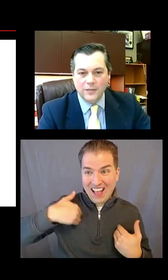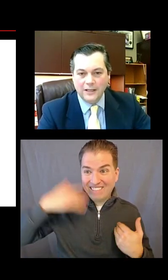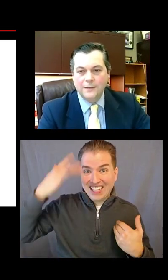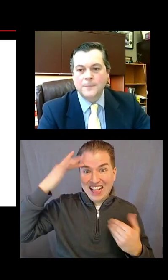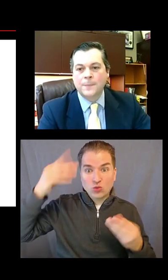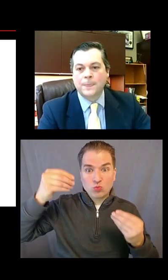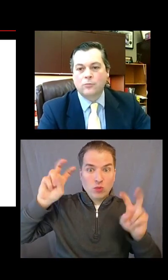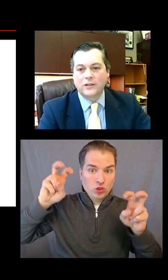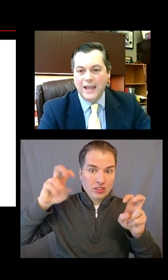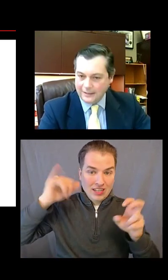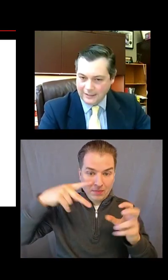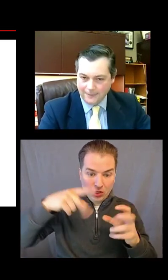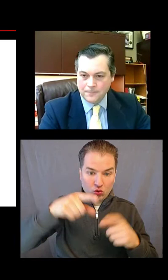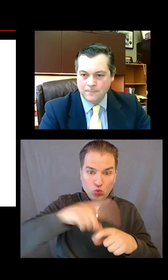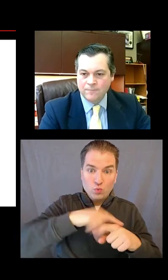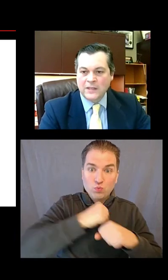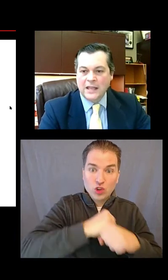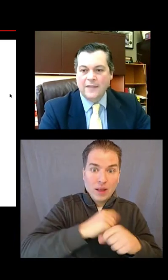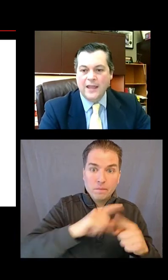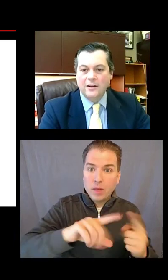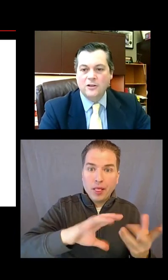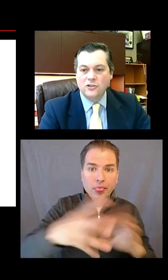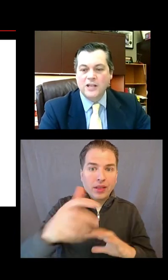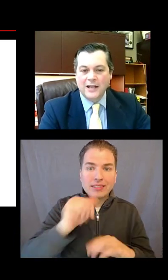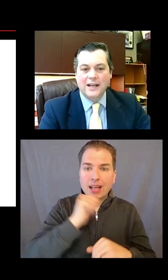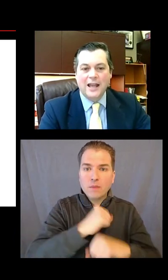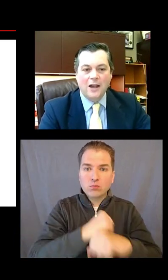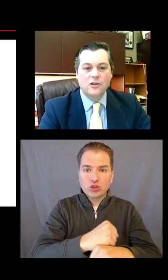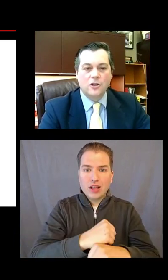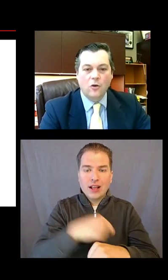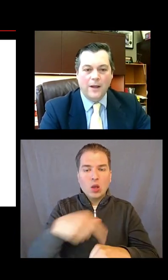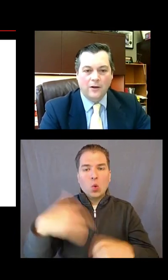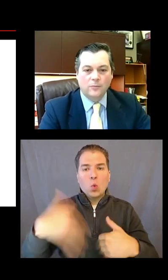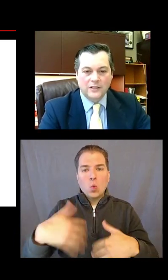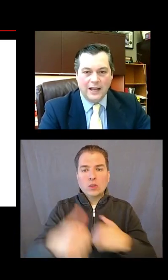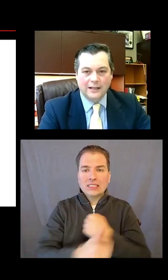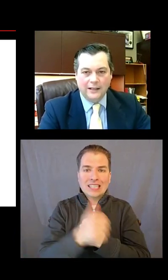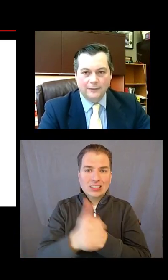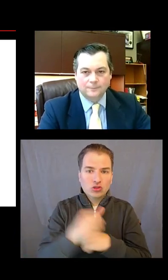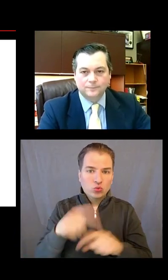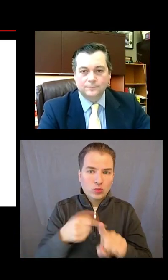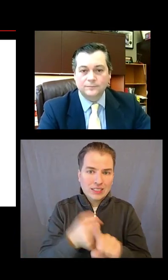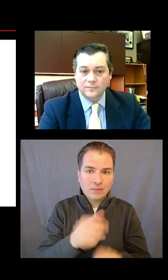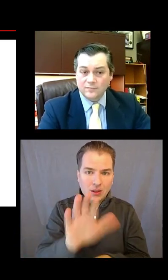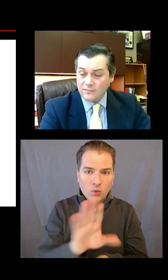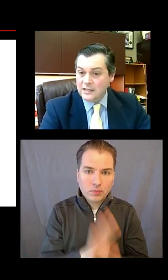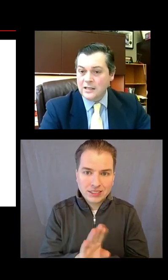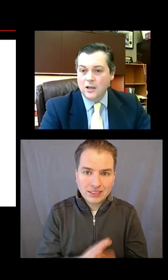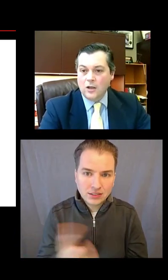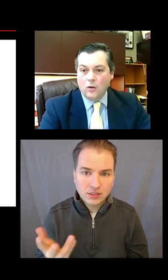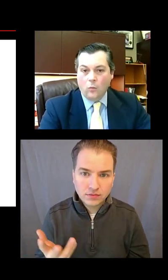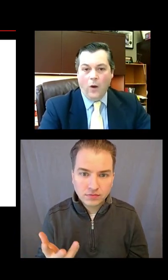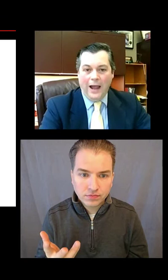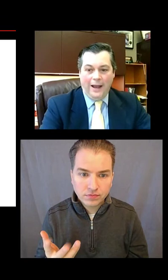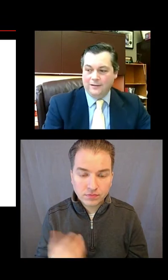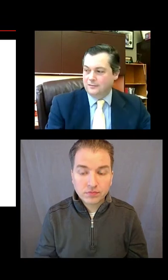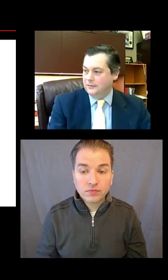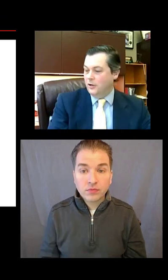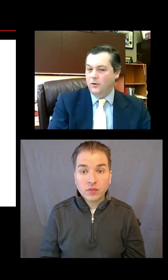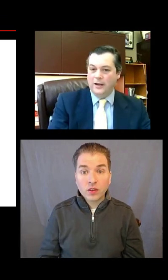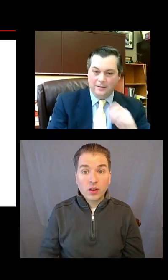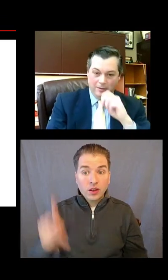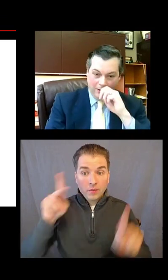you should be protecting, and then understanding how to go about protecting it.